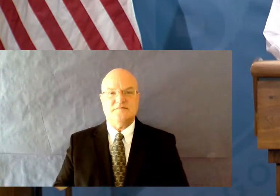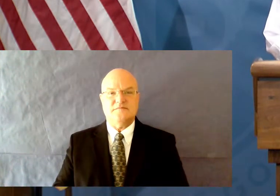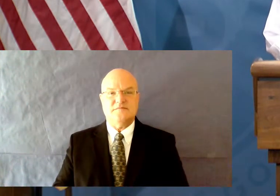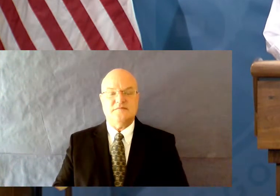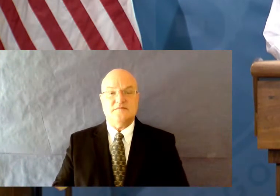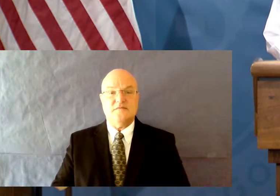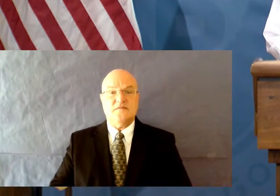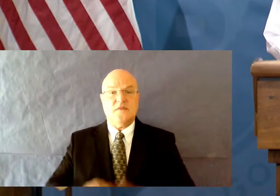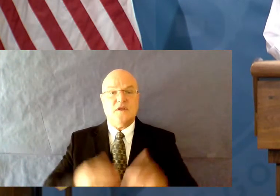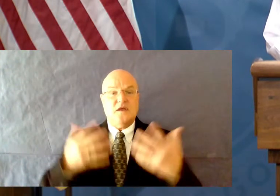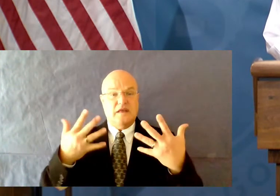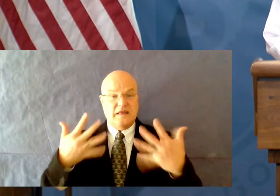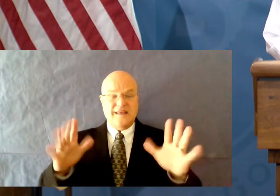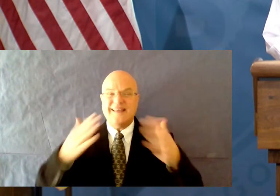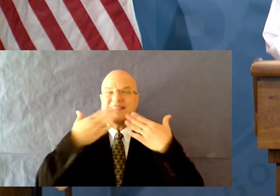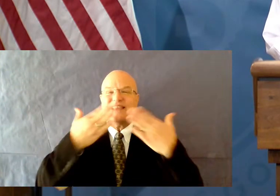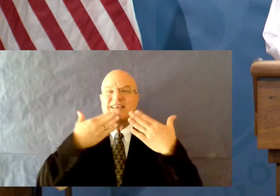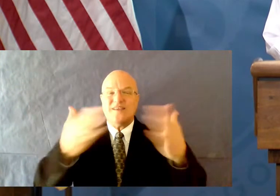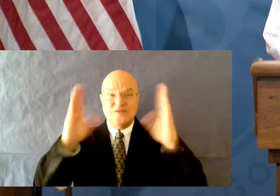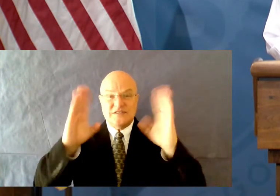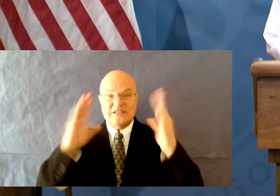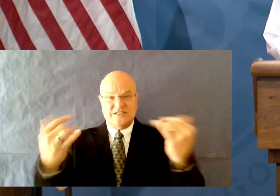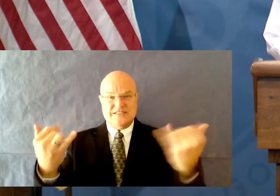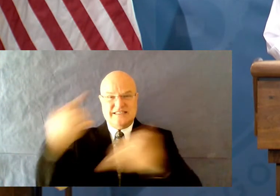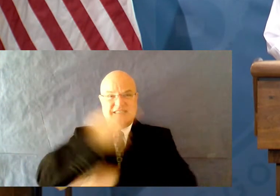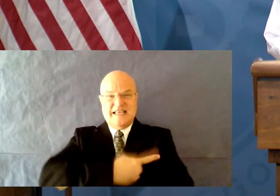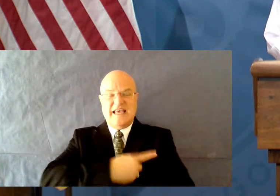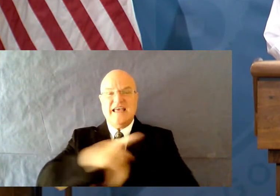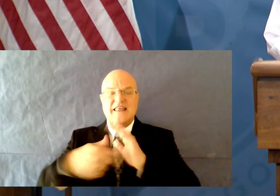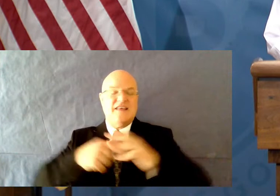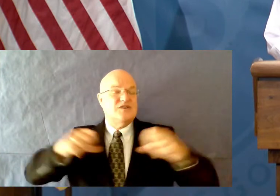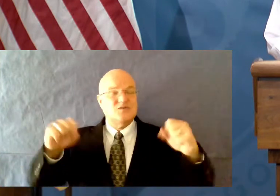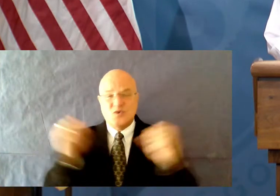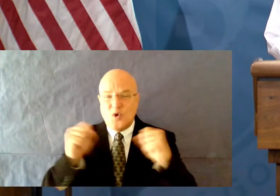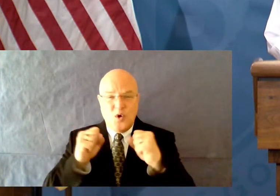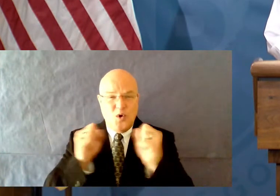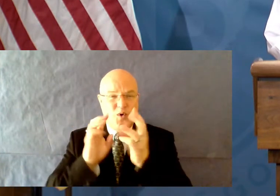With that, thank you for your attention today on this cold,